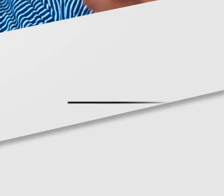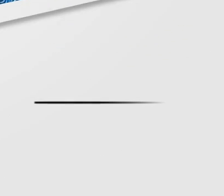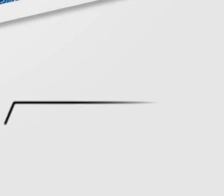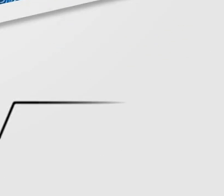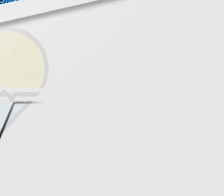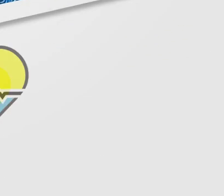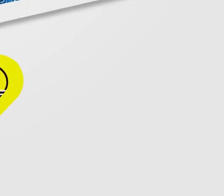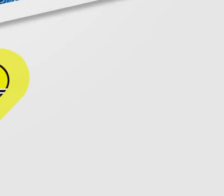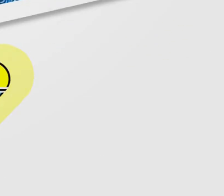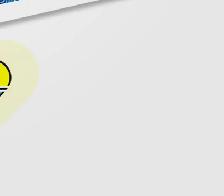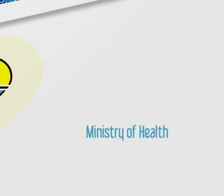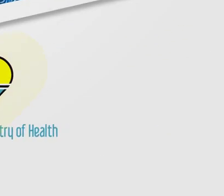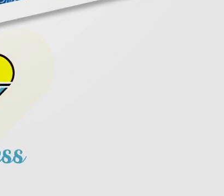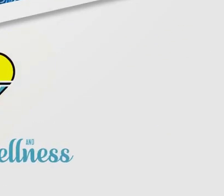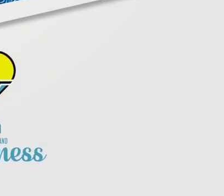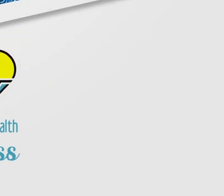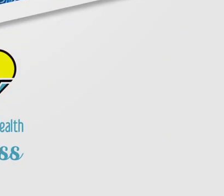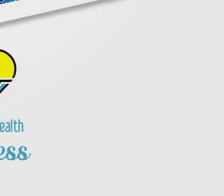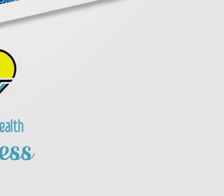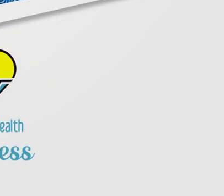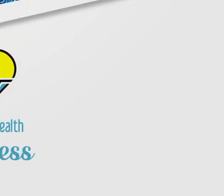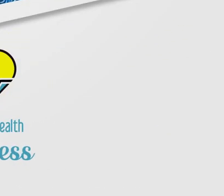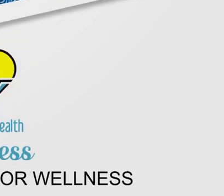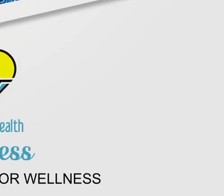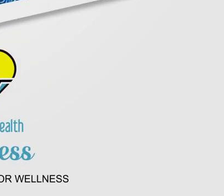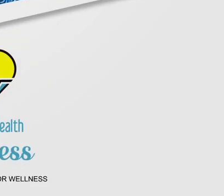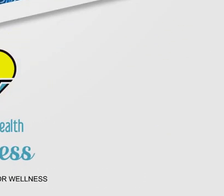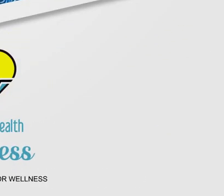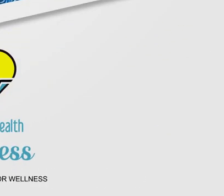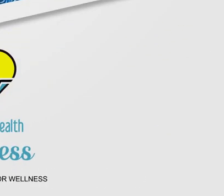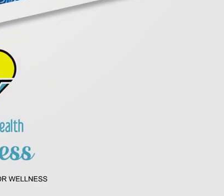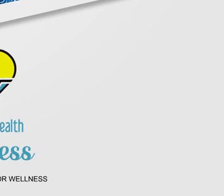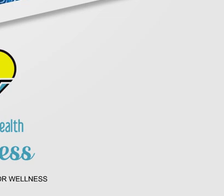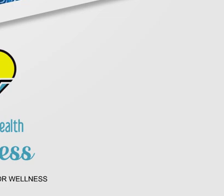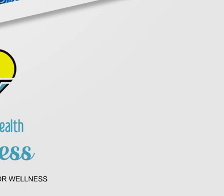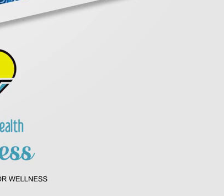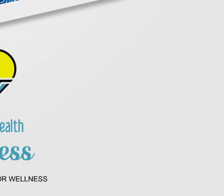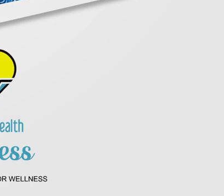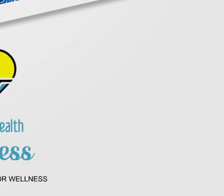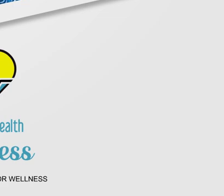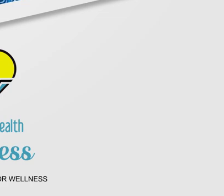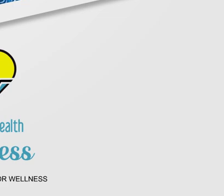message was brought to you by the Bureau of Health Education of the Ministry of Health and Wellness.